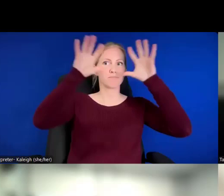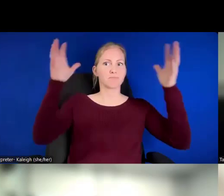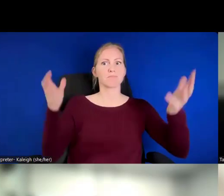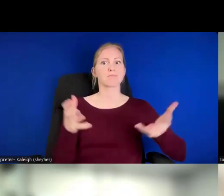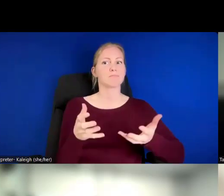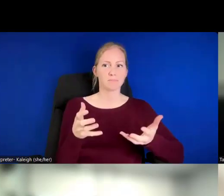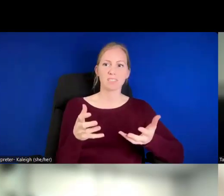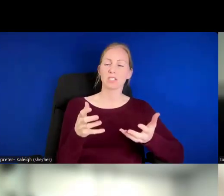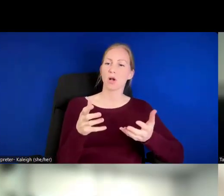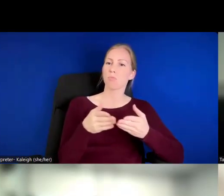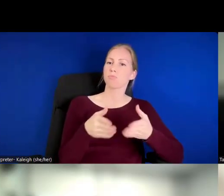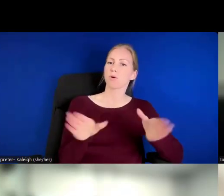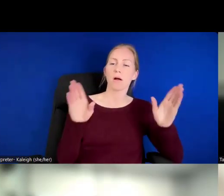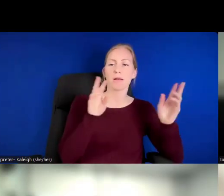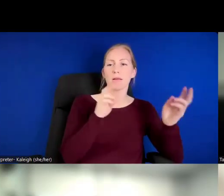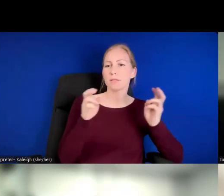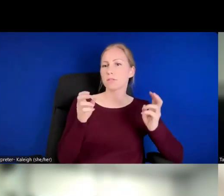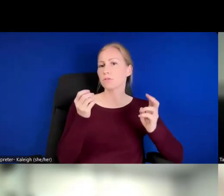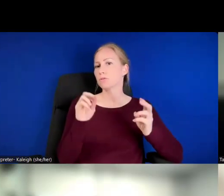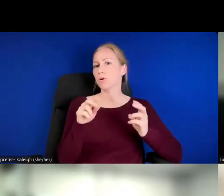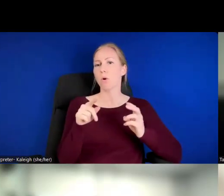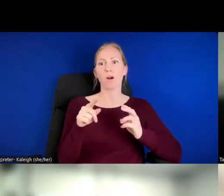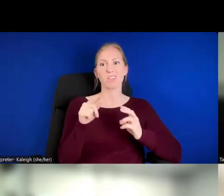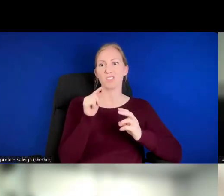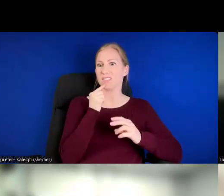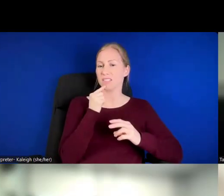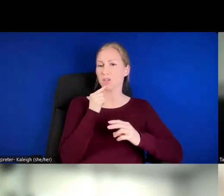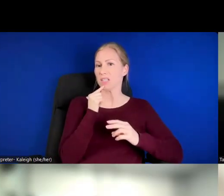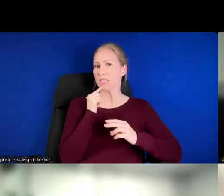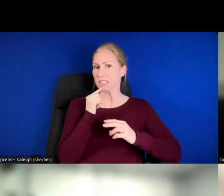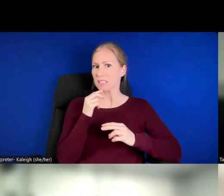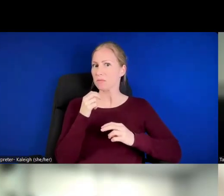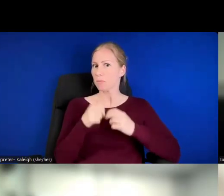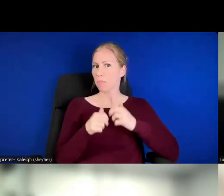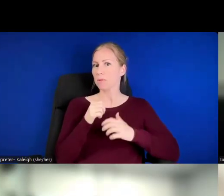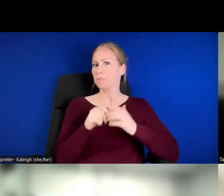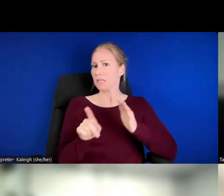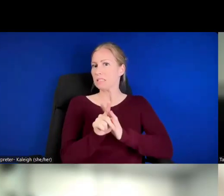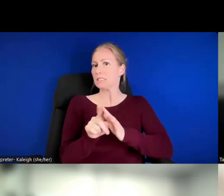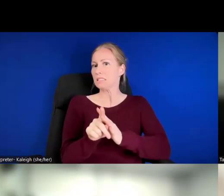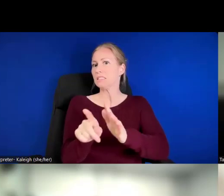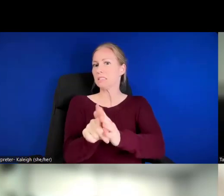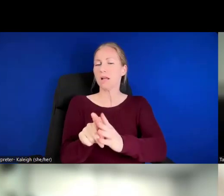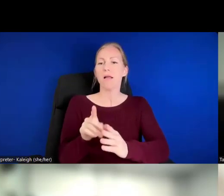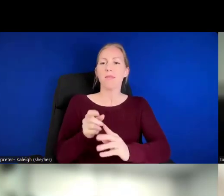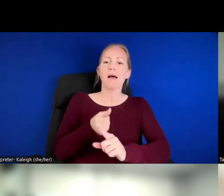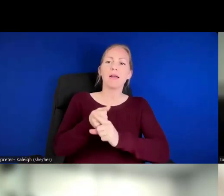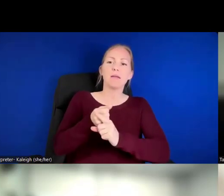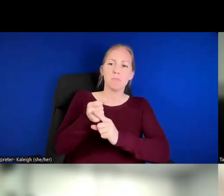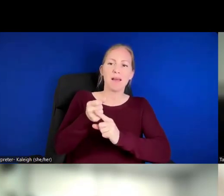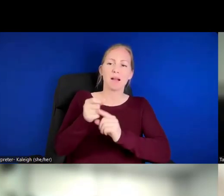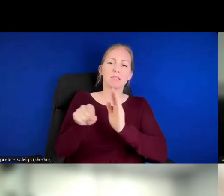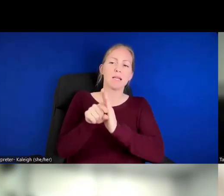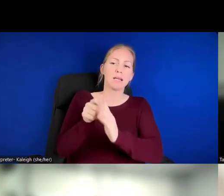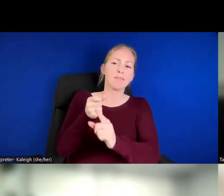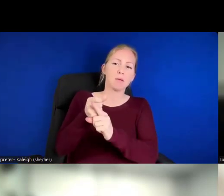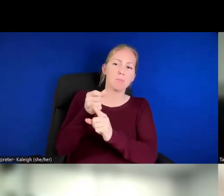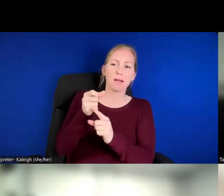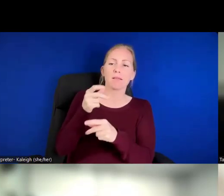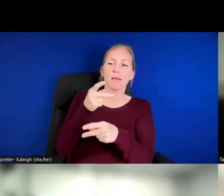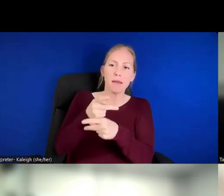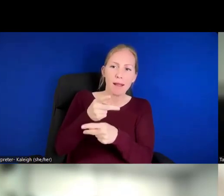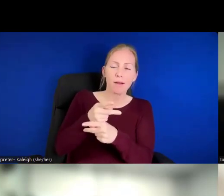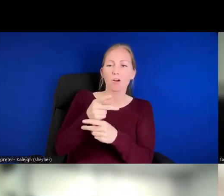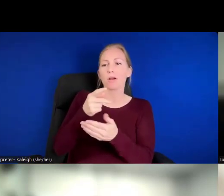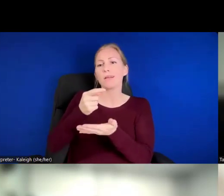wide-ranging issues or significant problems that we are seeing that are affecting the care, treatment, and environment in which